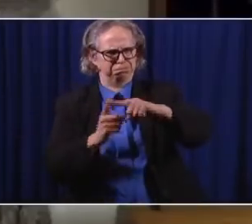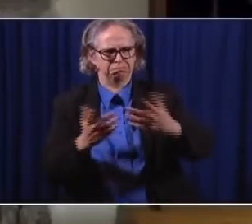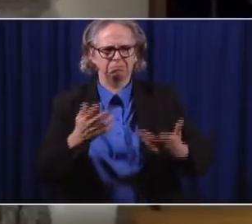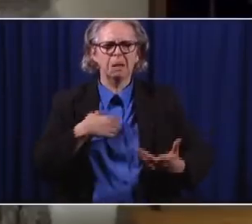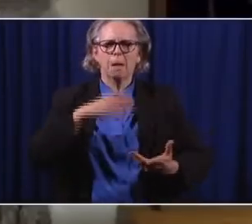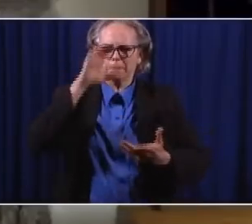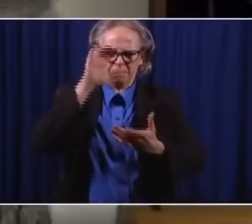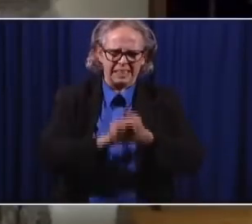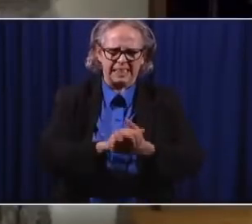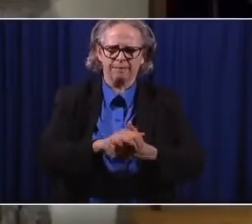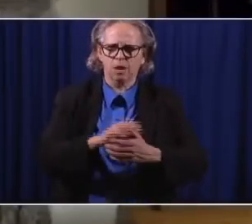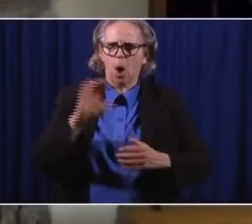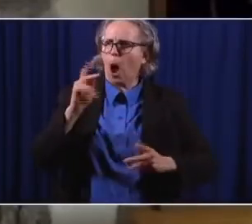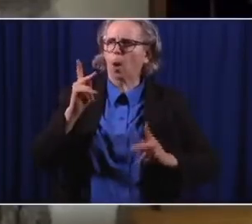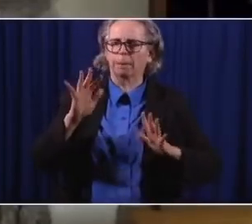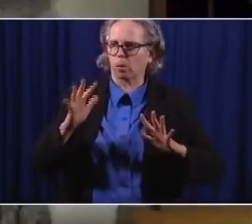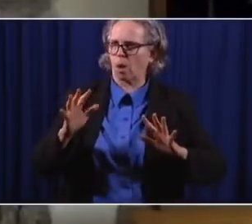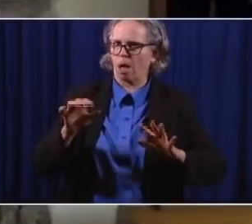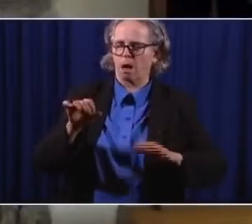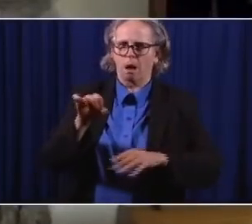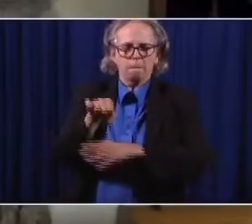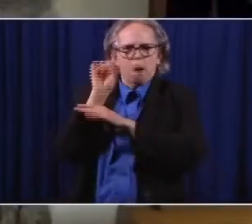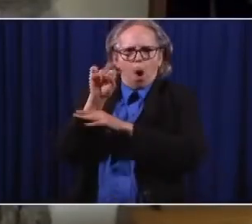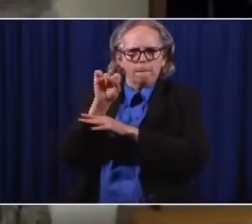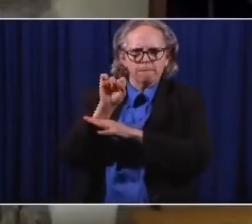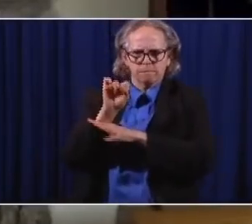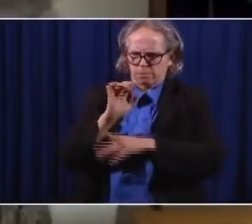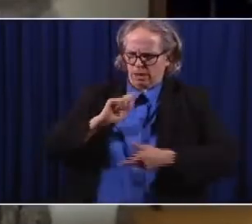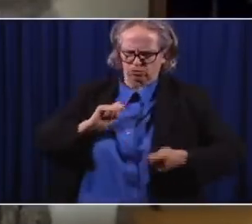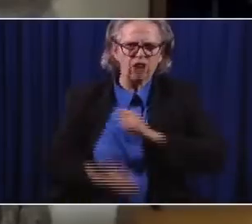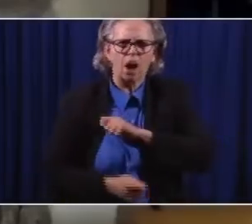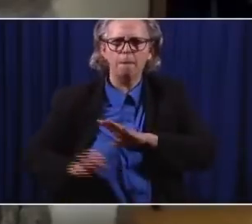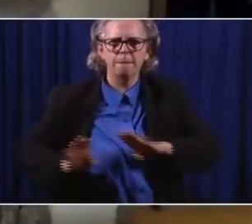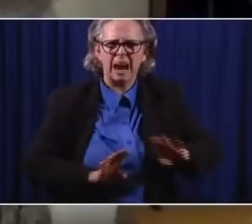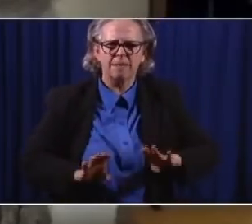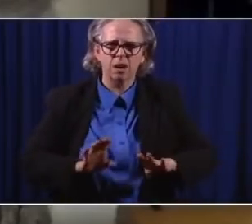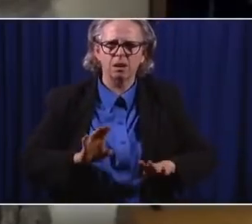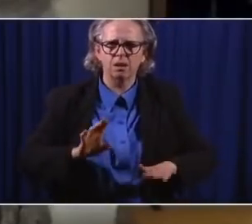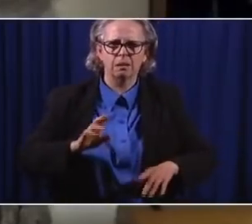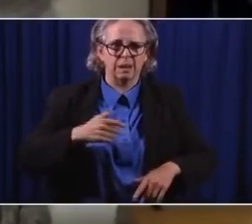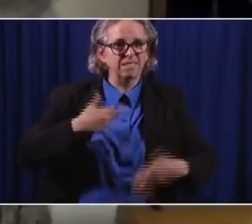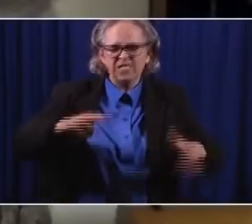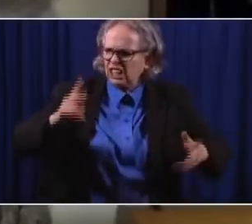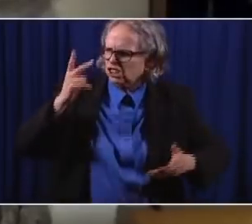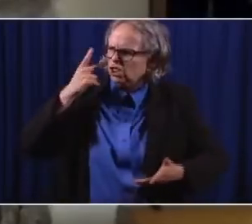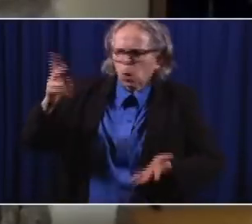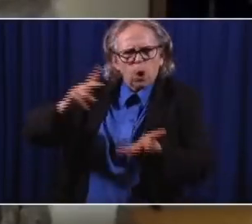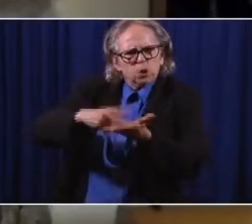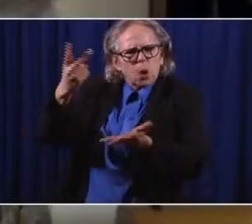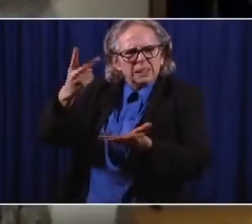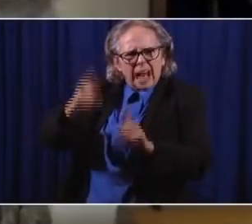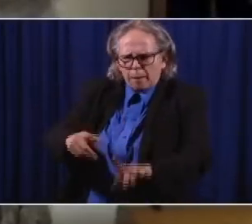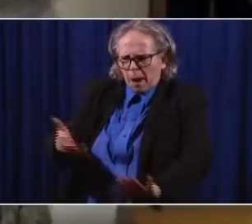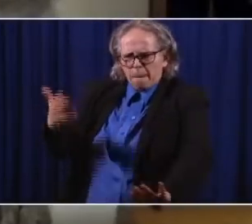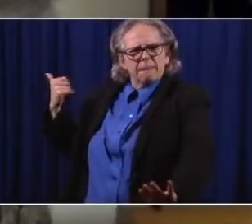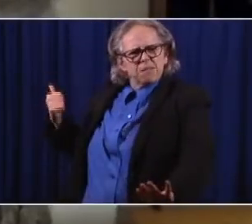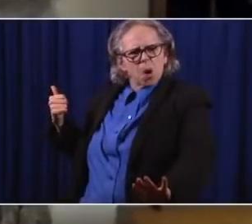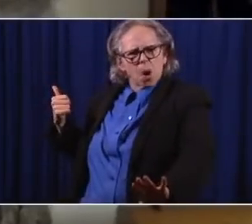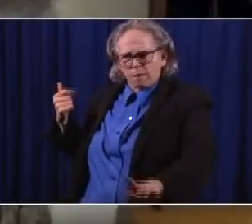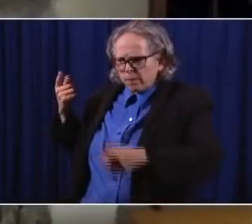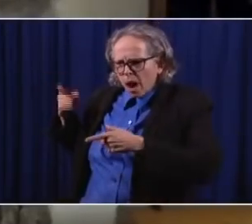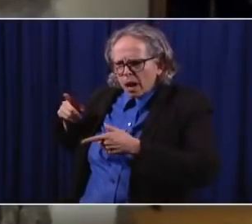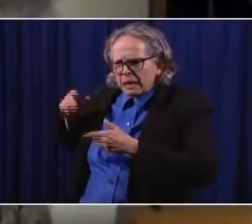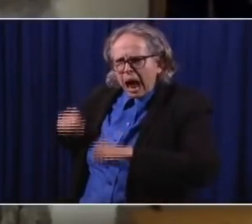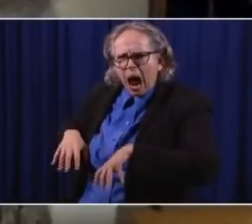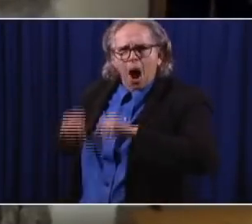not just wishful thinking. Ohioans have done it twice before. There's no reason to think Ohioans can't step up again and won't step up again.